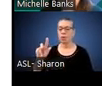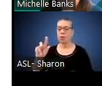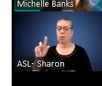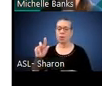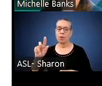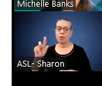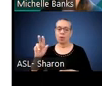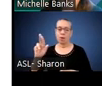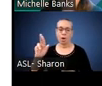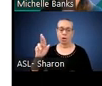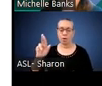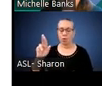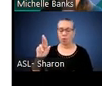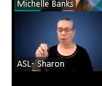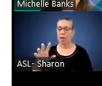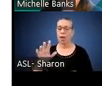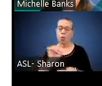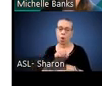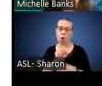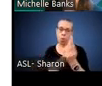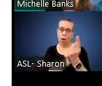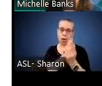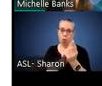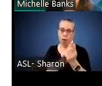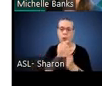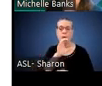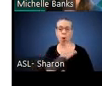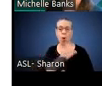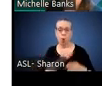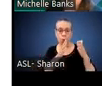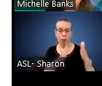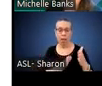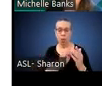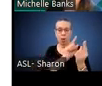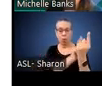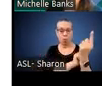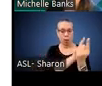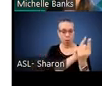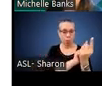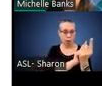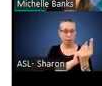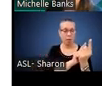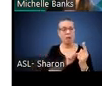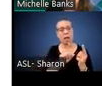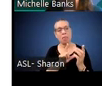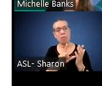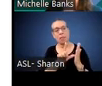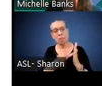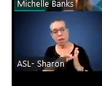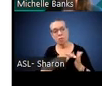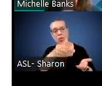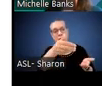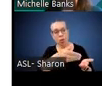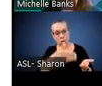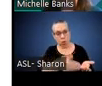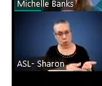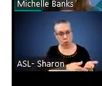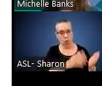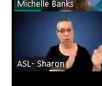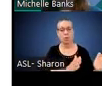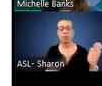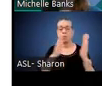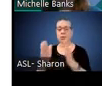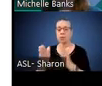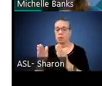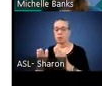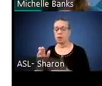works one-on-one with the young adult, and other resources are introduced as partners. Whereas in NextGen Careers,